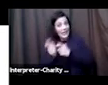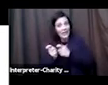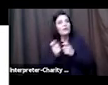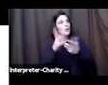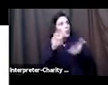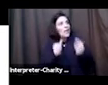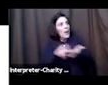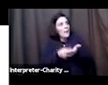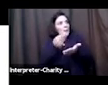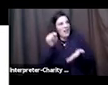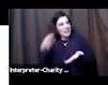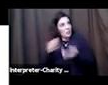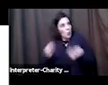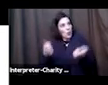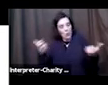impact.